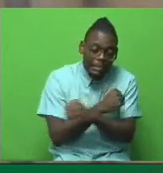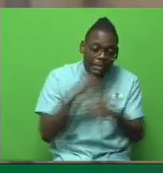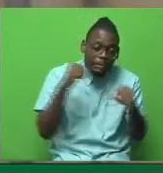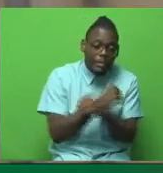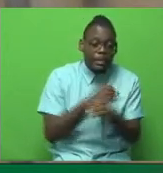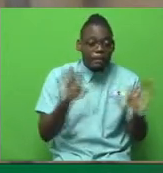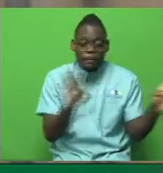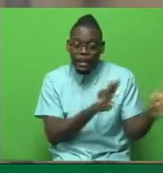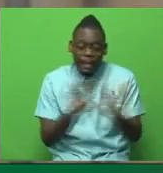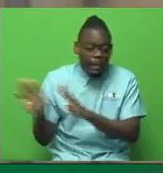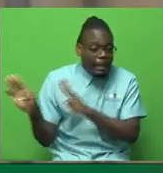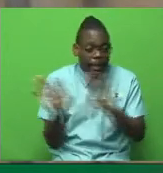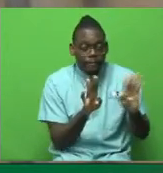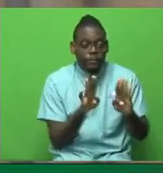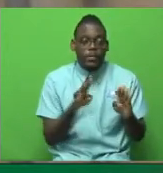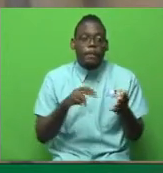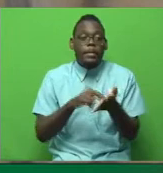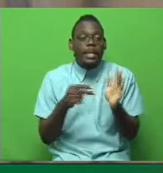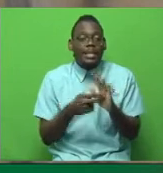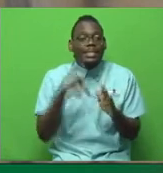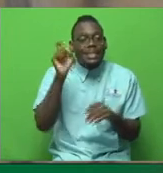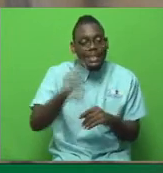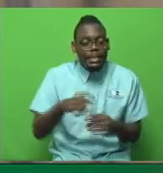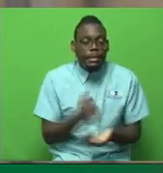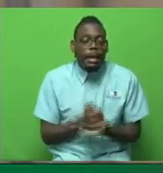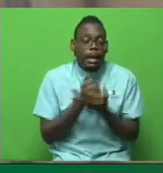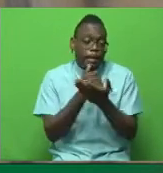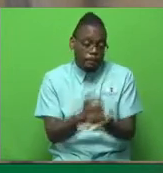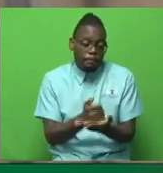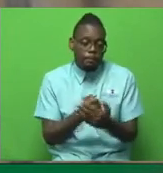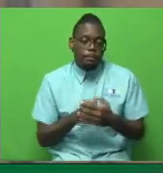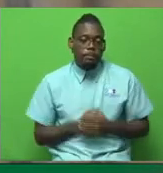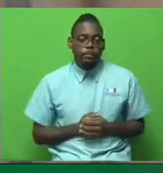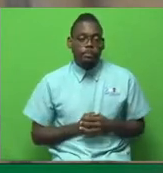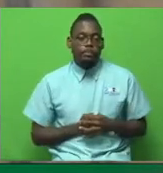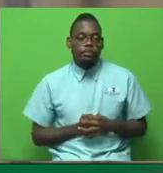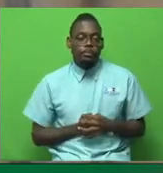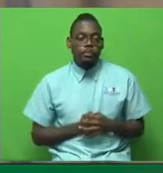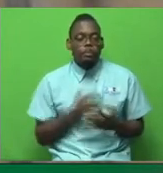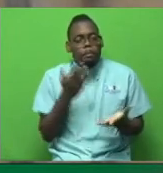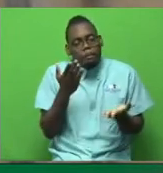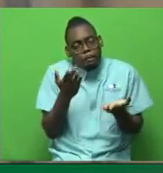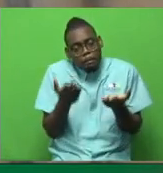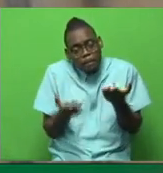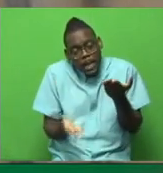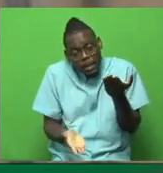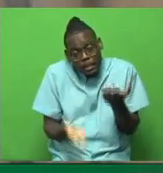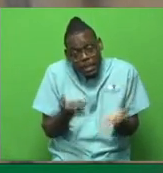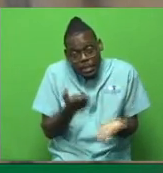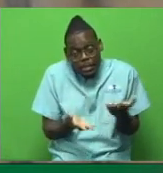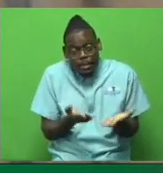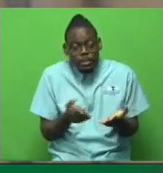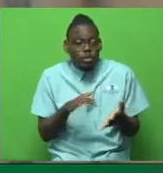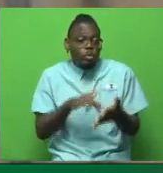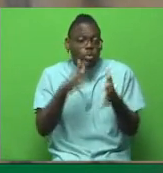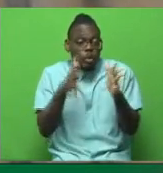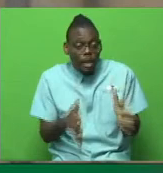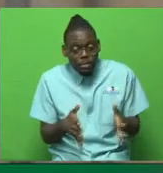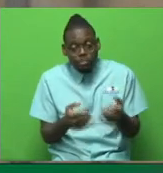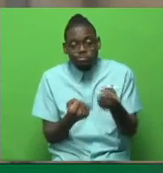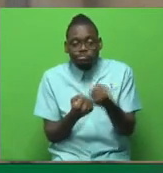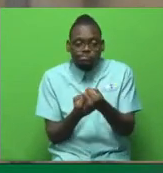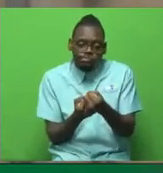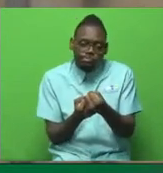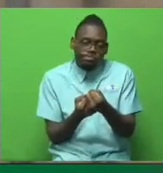and in the education system it may be more than the student Support Services Division can deal with they need more